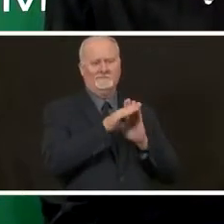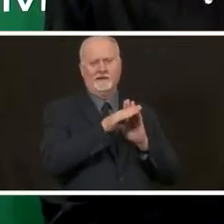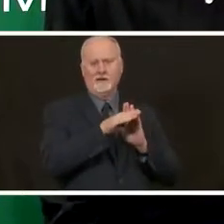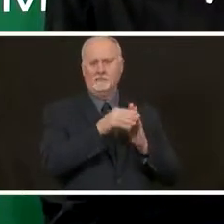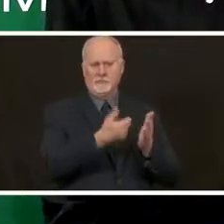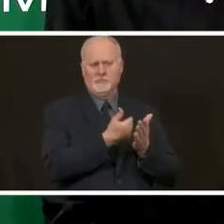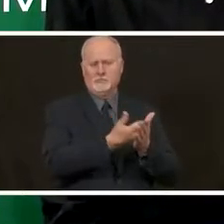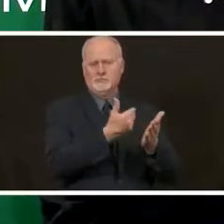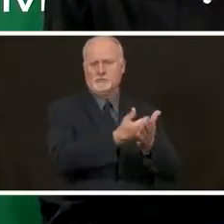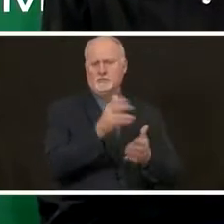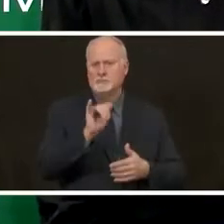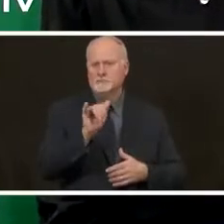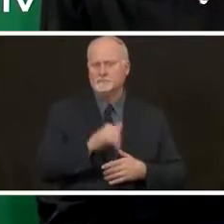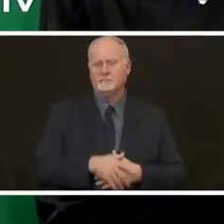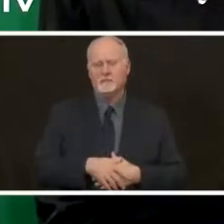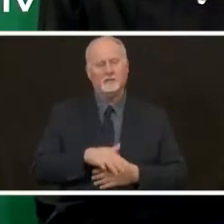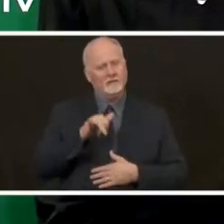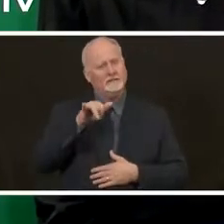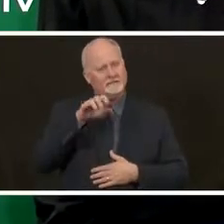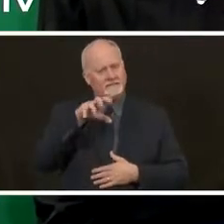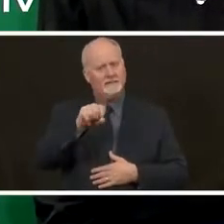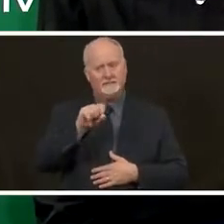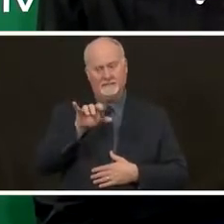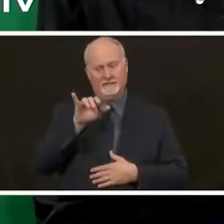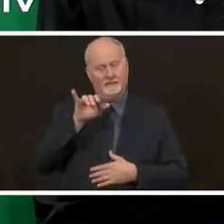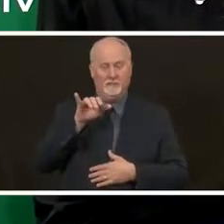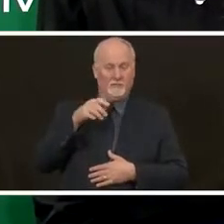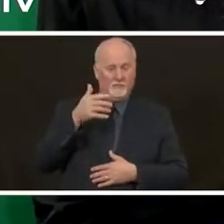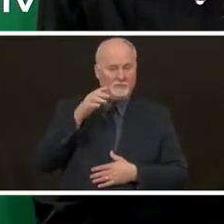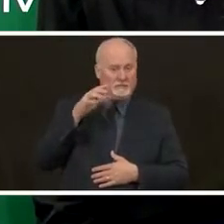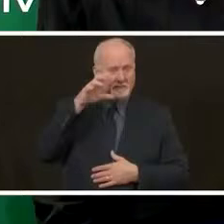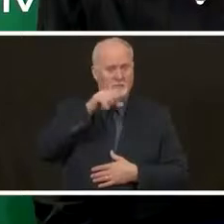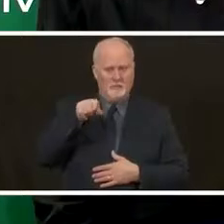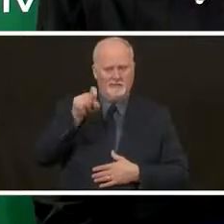can imagine that we would need a specific facility.